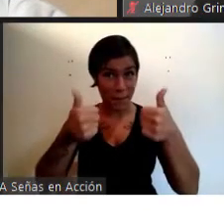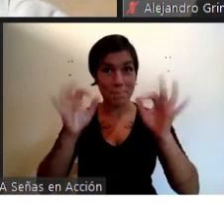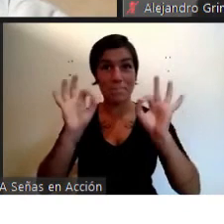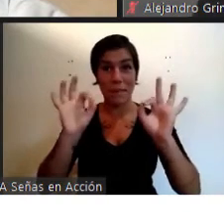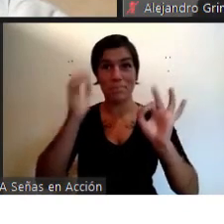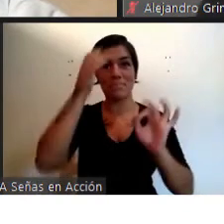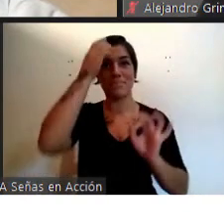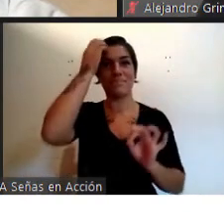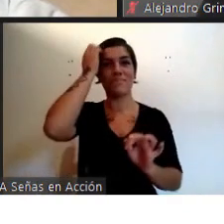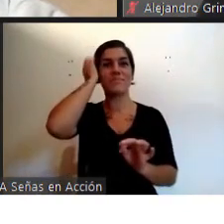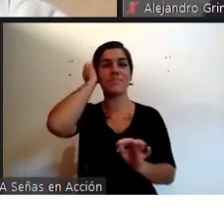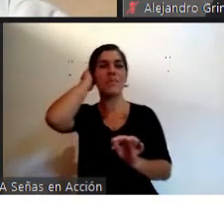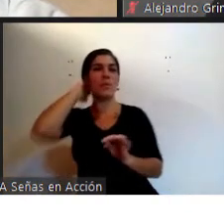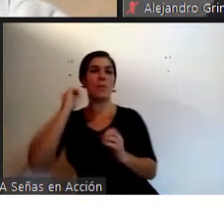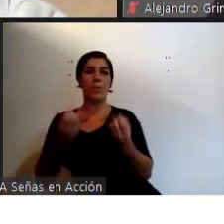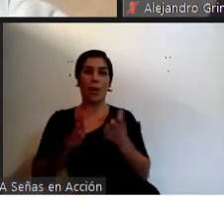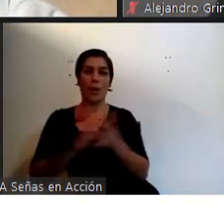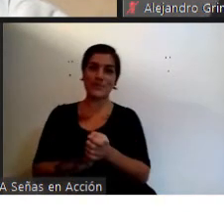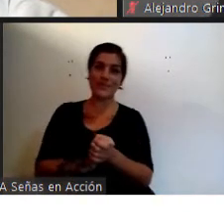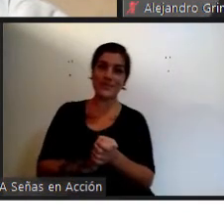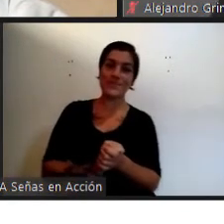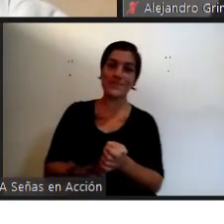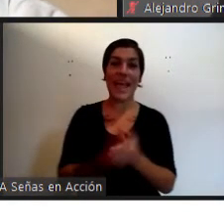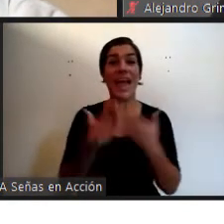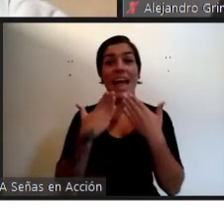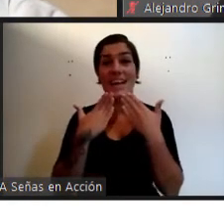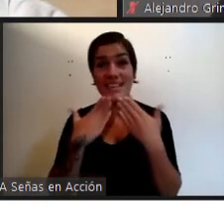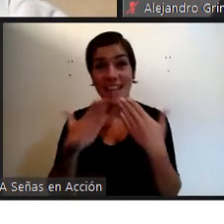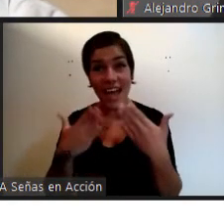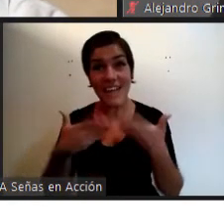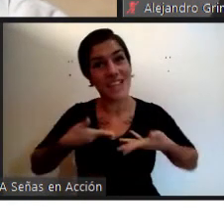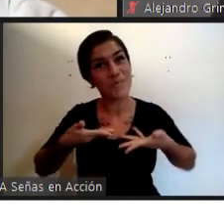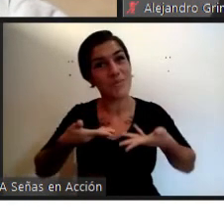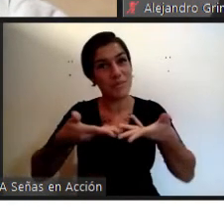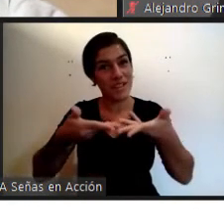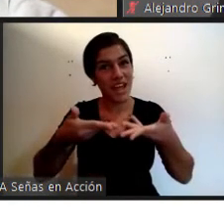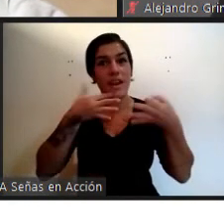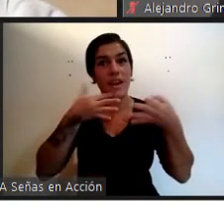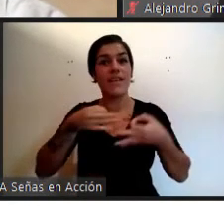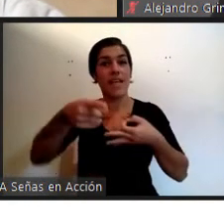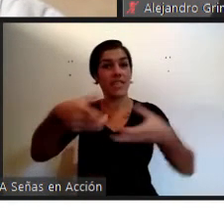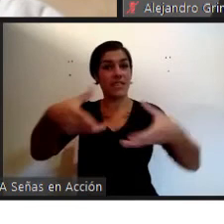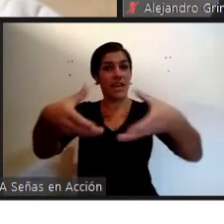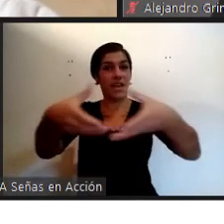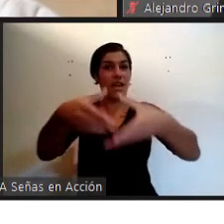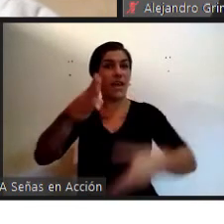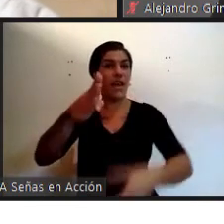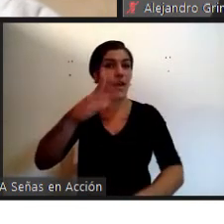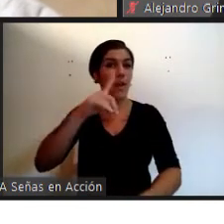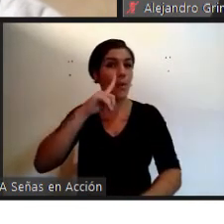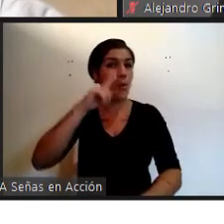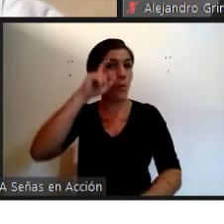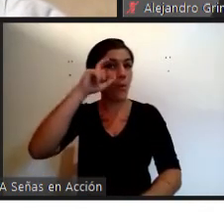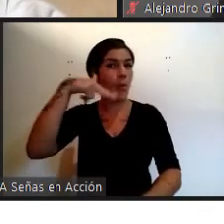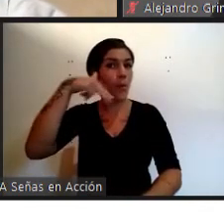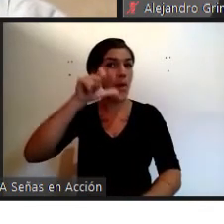So, thank you for having me. Thank you for inviting me. Bienal Sur was for me a